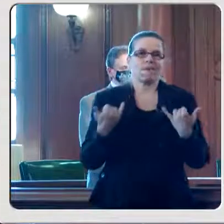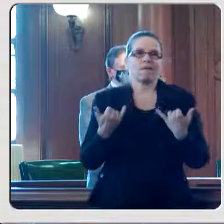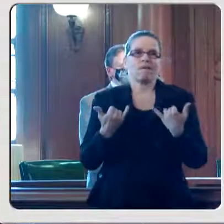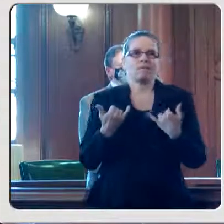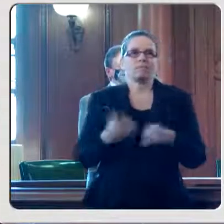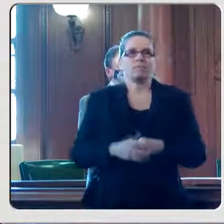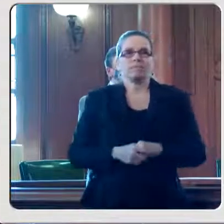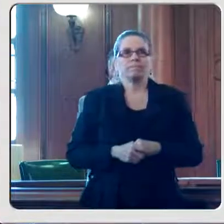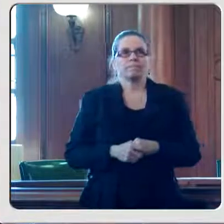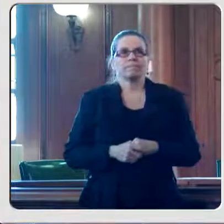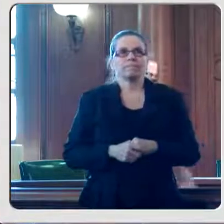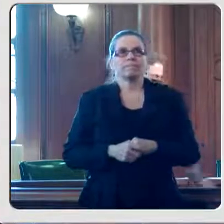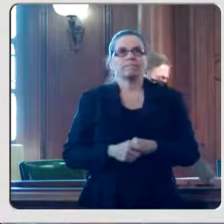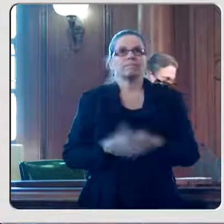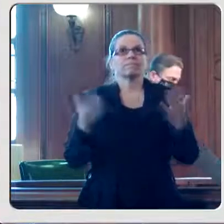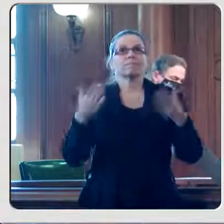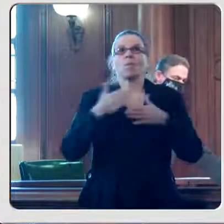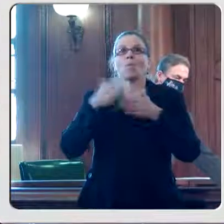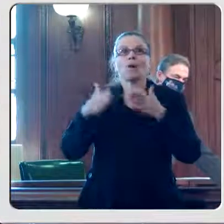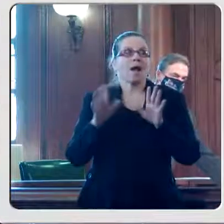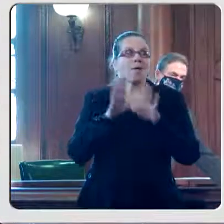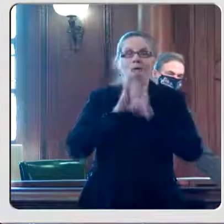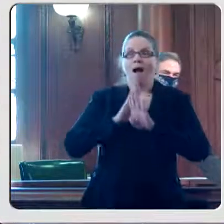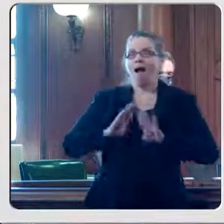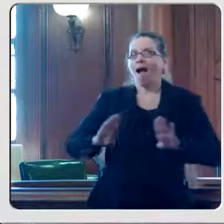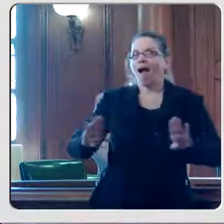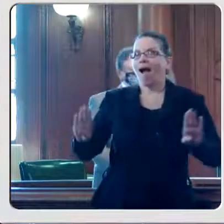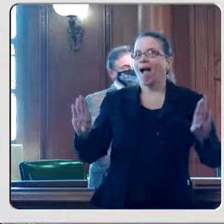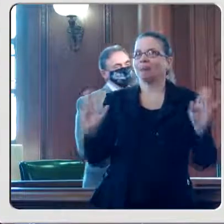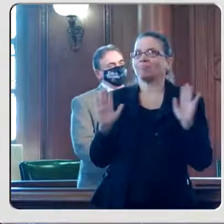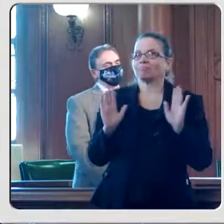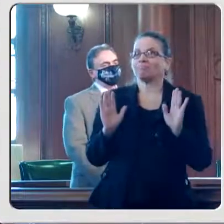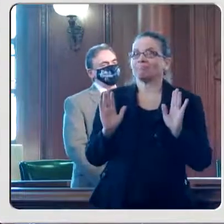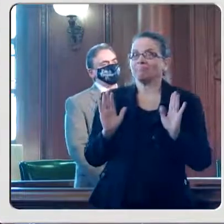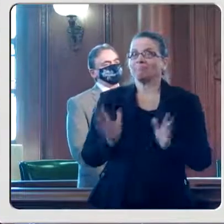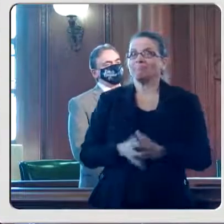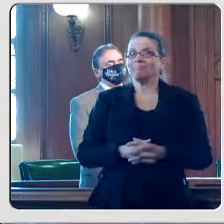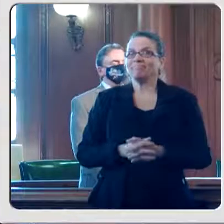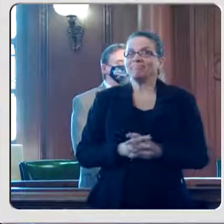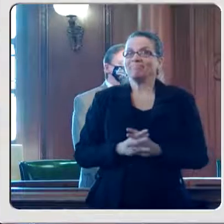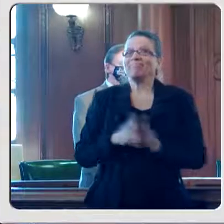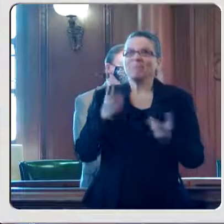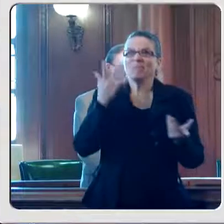a quiet weekend in Springfield, probably attributable to the weather.